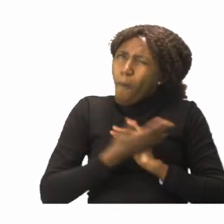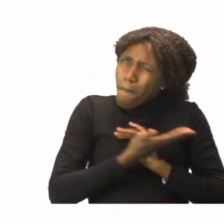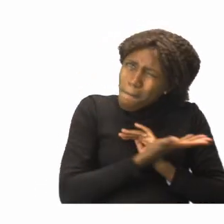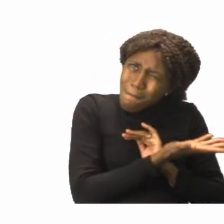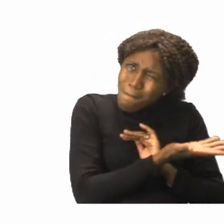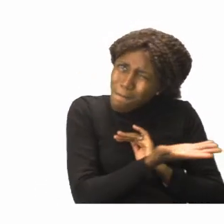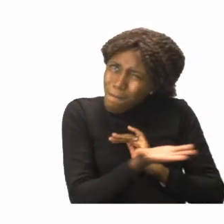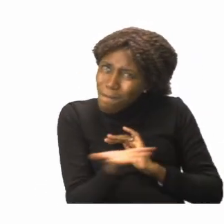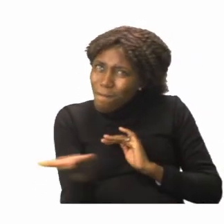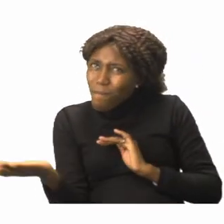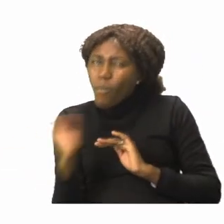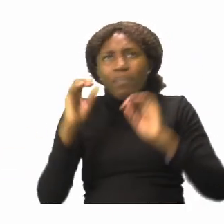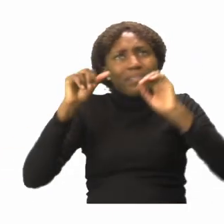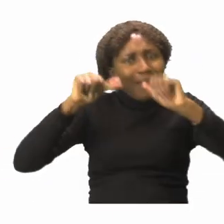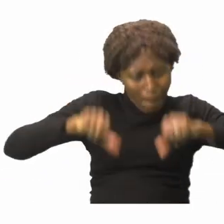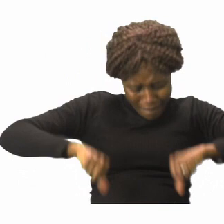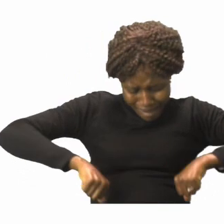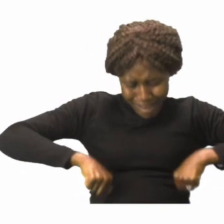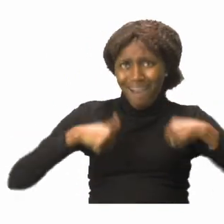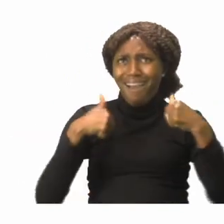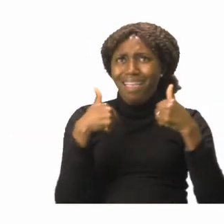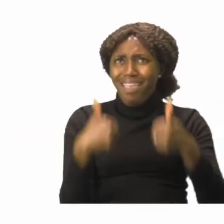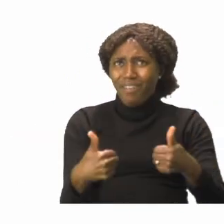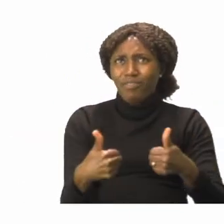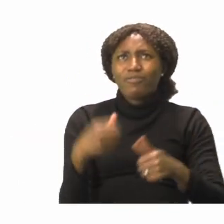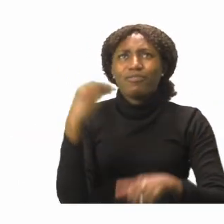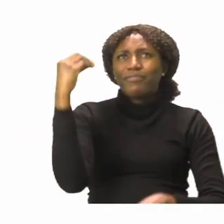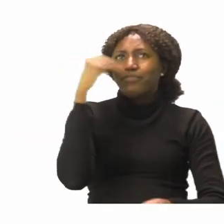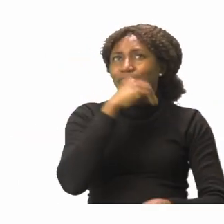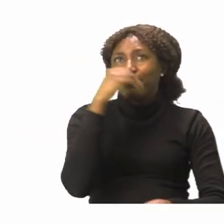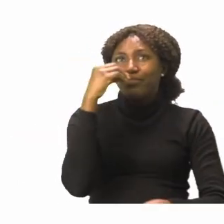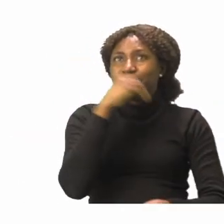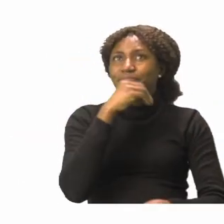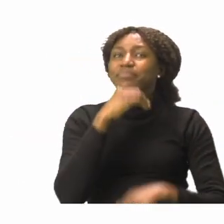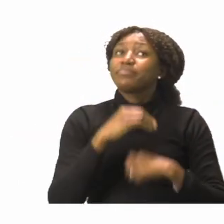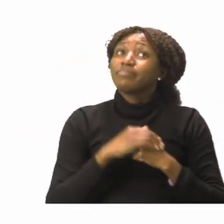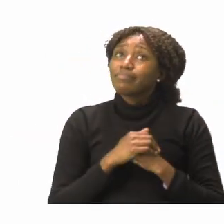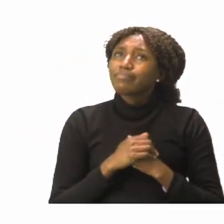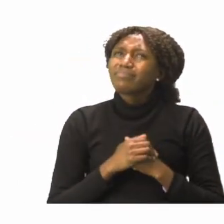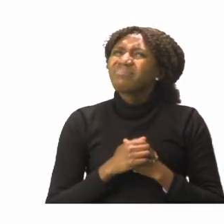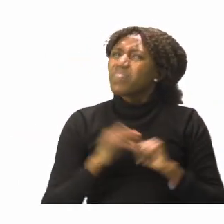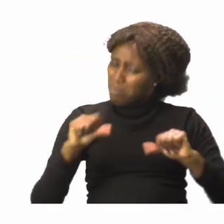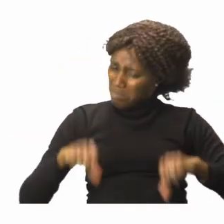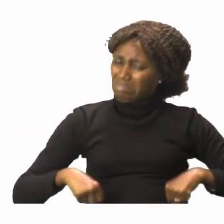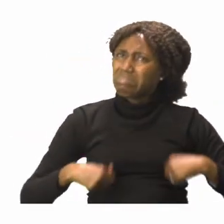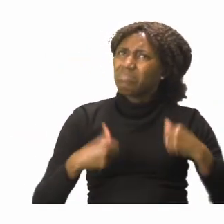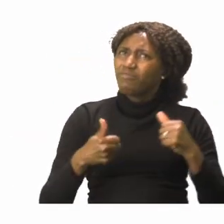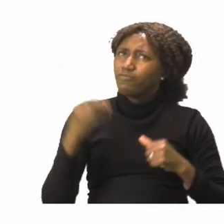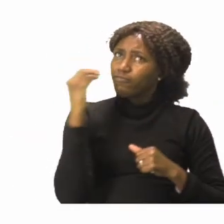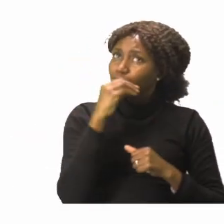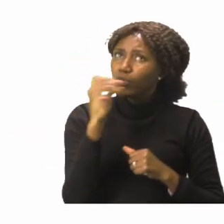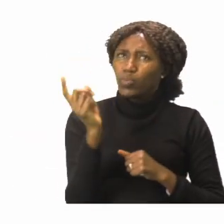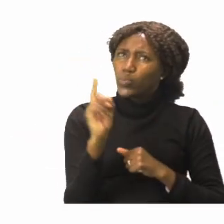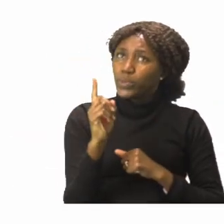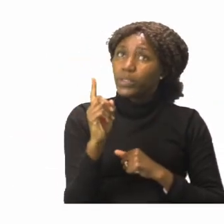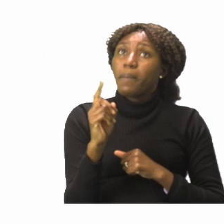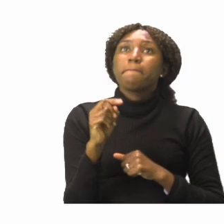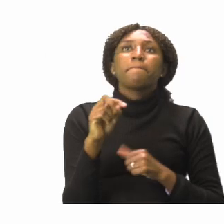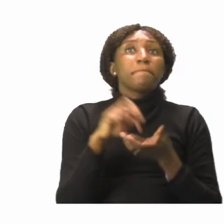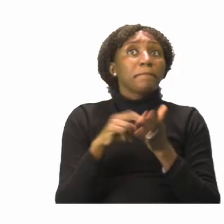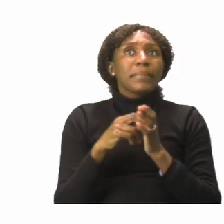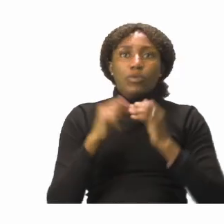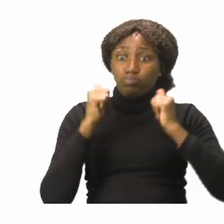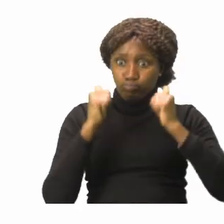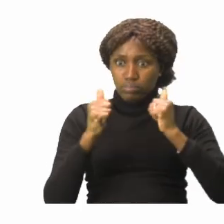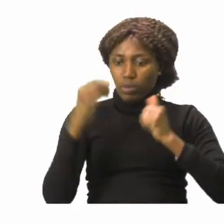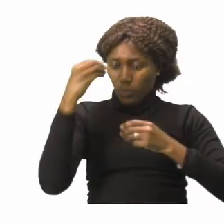the healthy foods. Now, when we say healthy, we mean that it is good for your